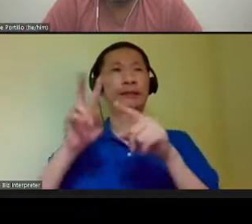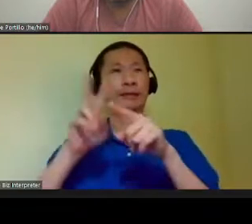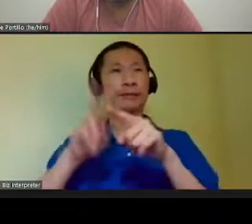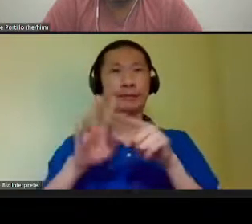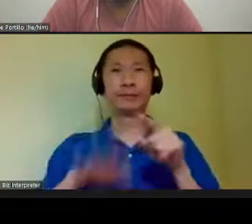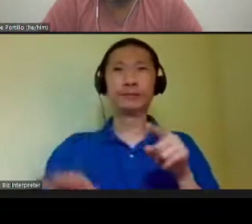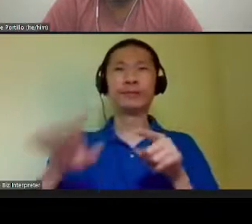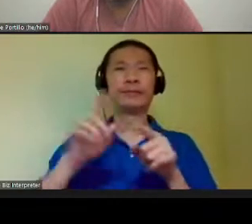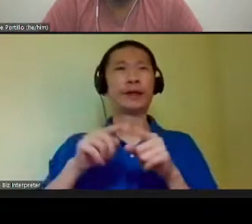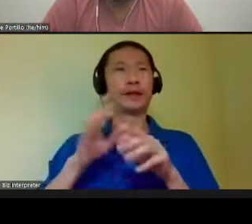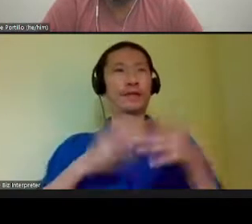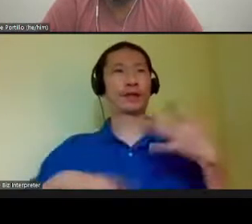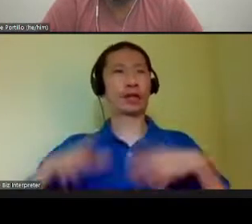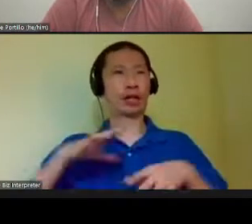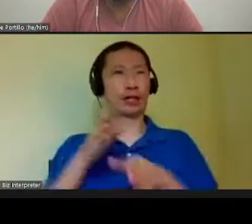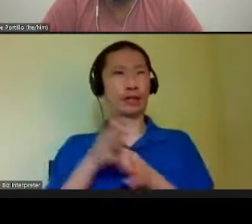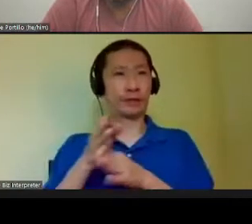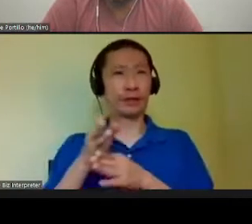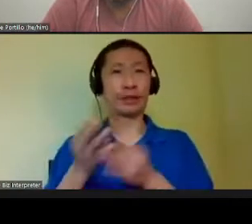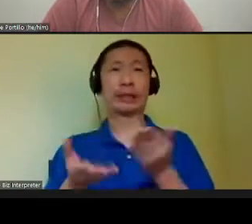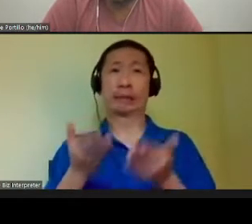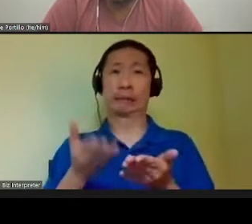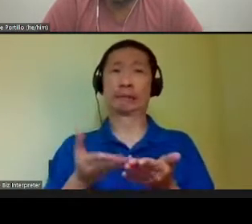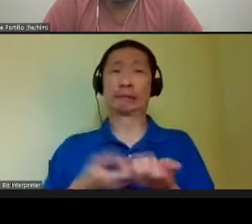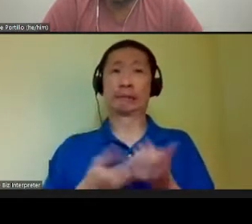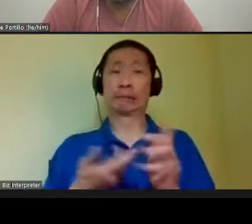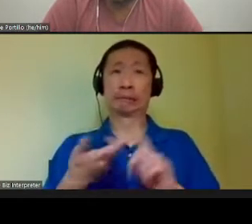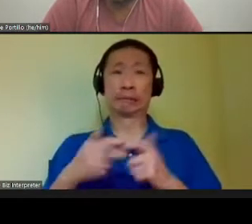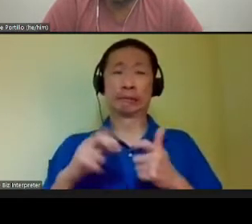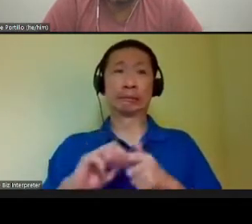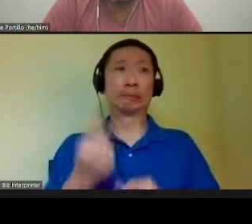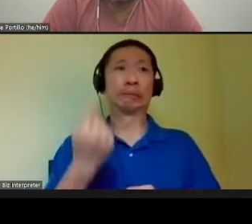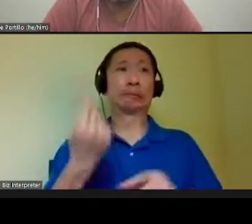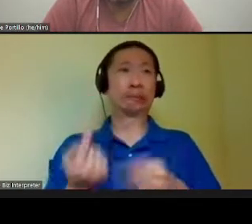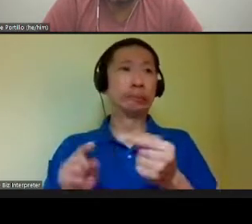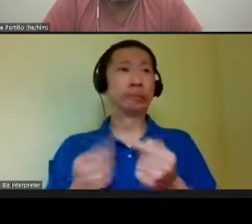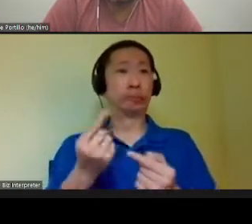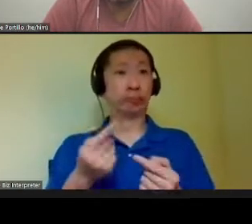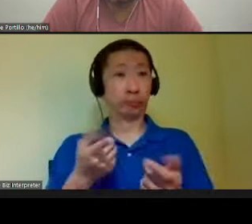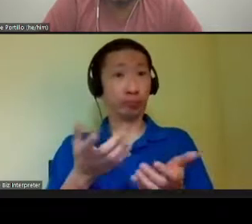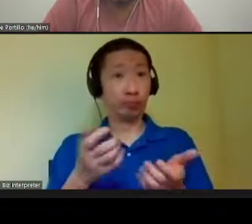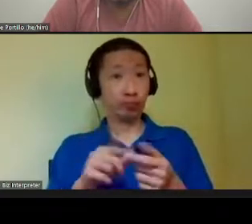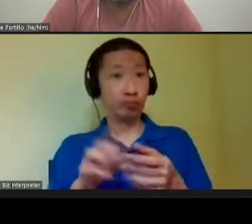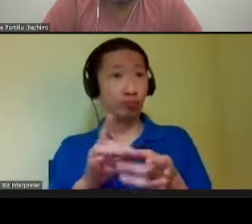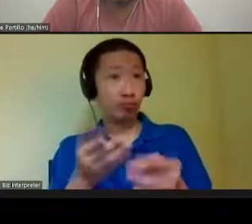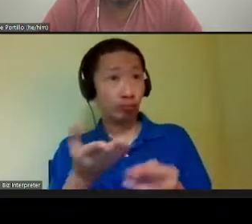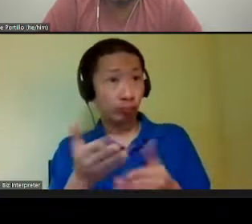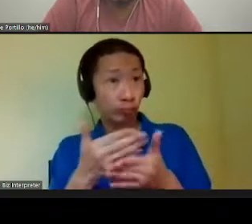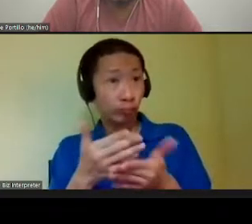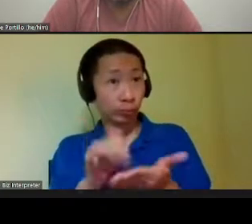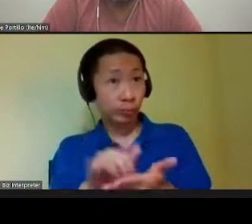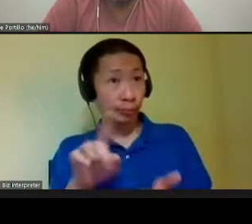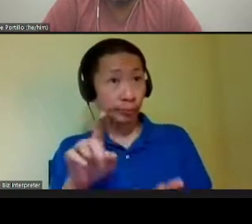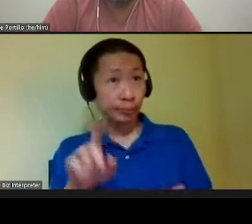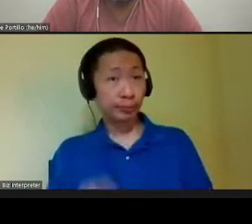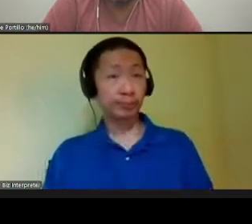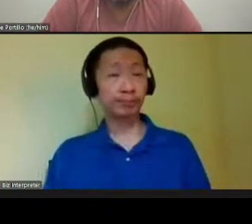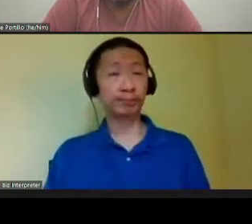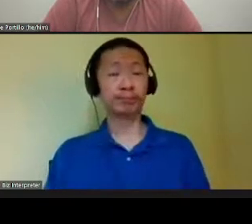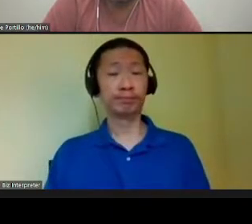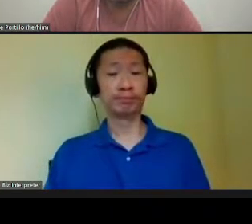costume land that are really problematic. And would you like to talk about that with us,